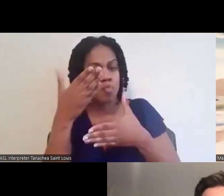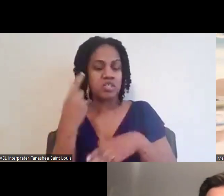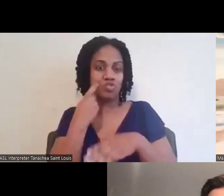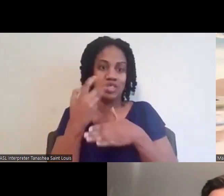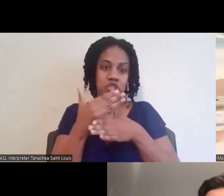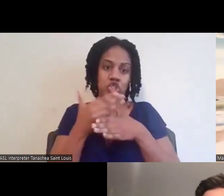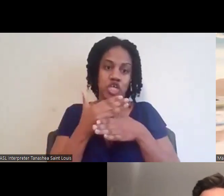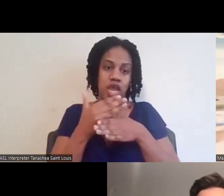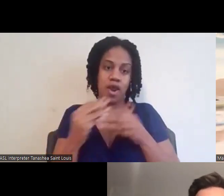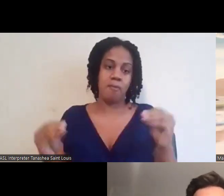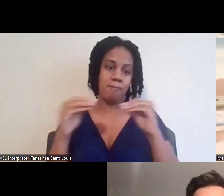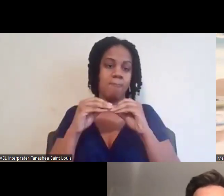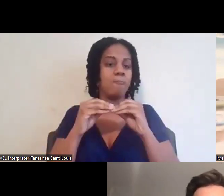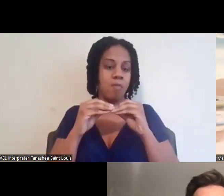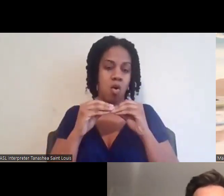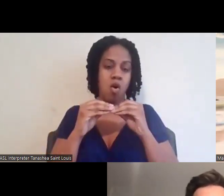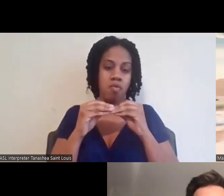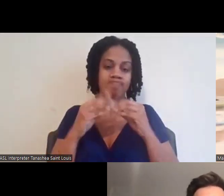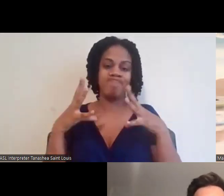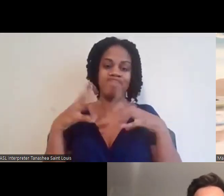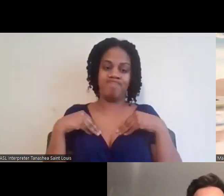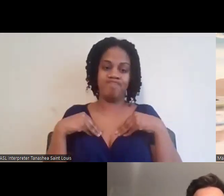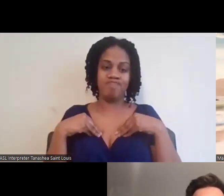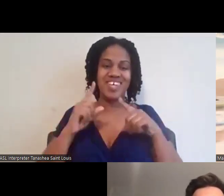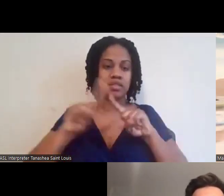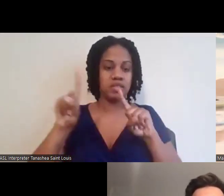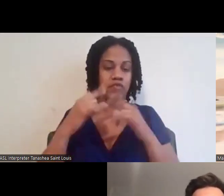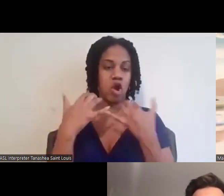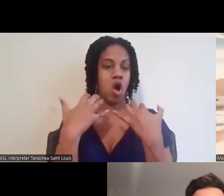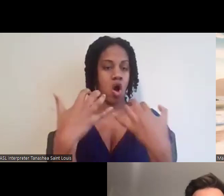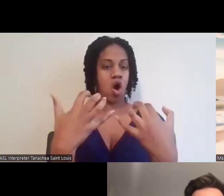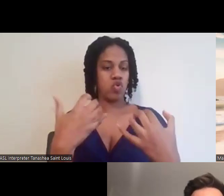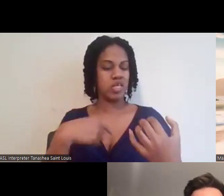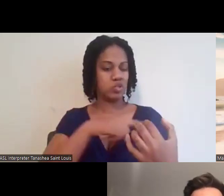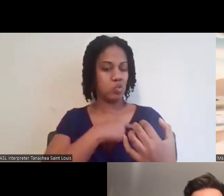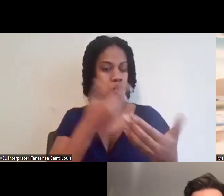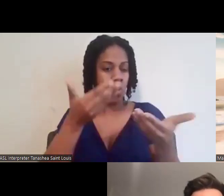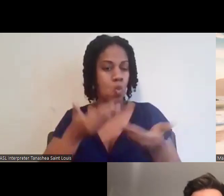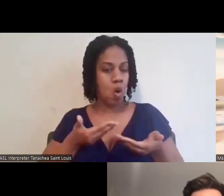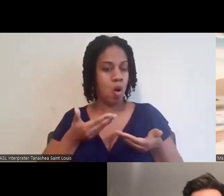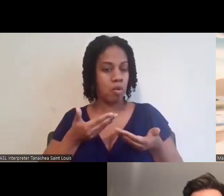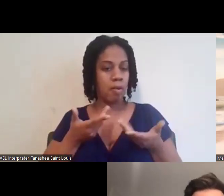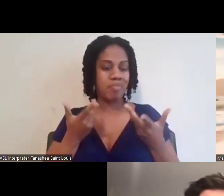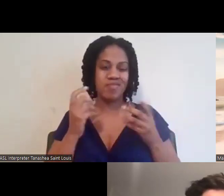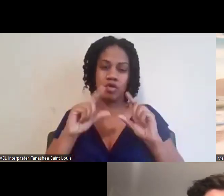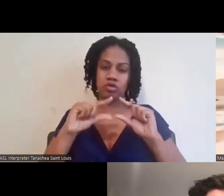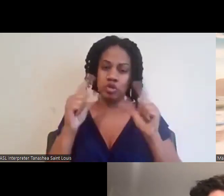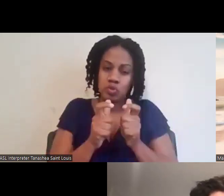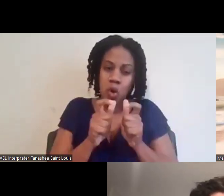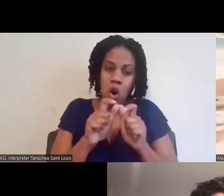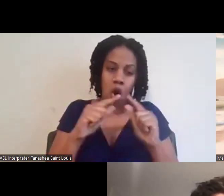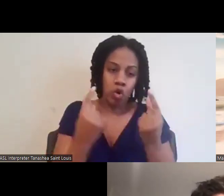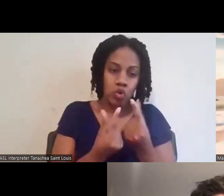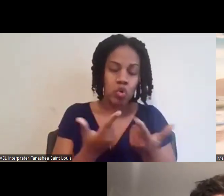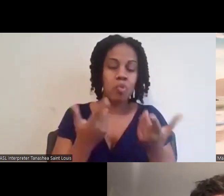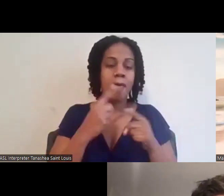to make it more digestible to different audiences. We welcome invitations if there's a small group, but